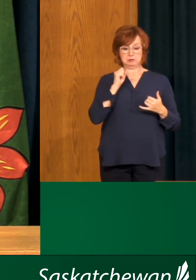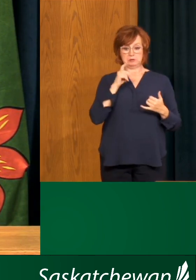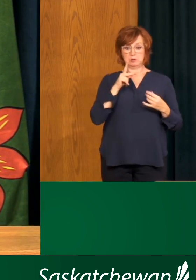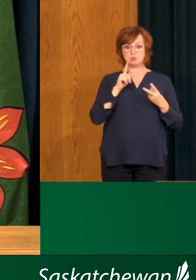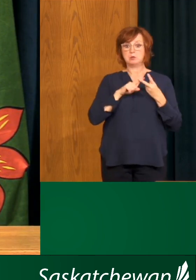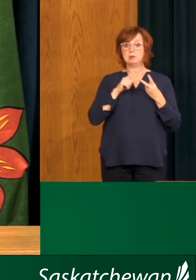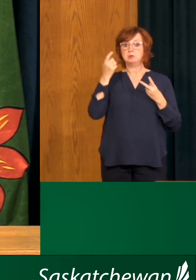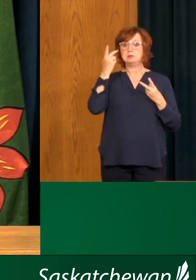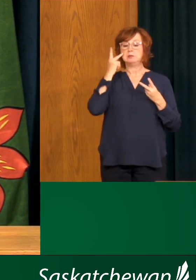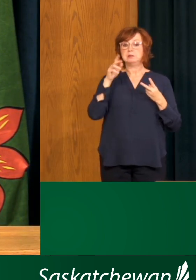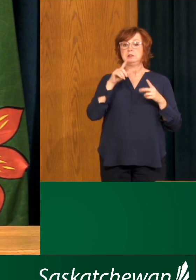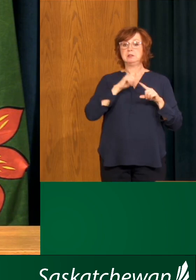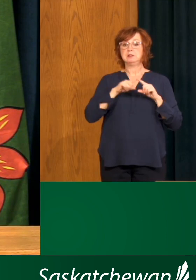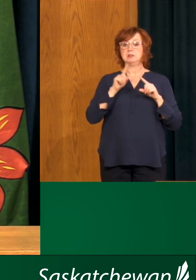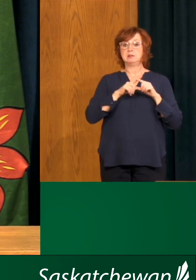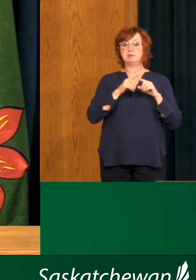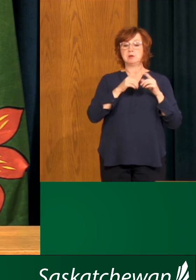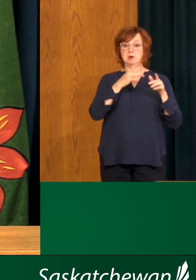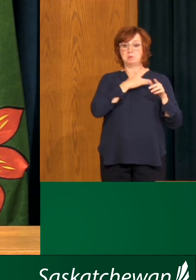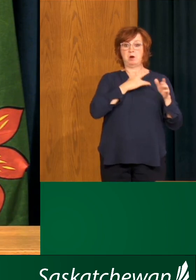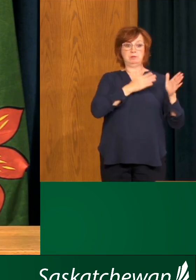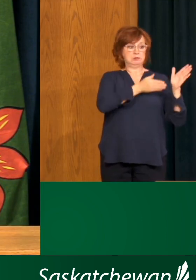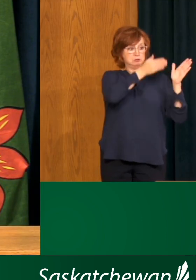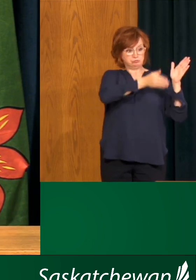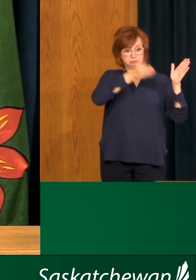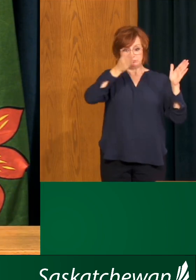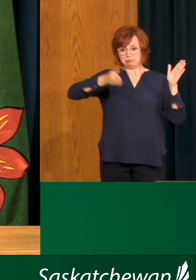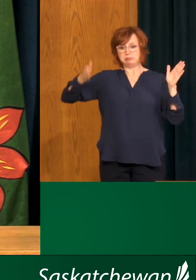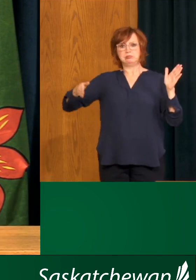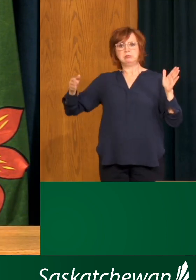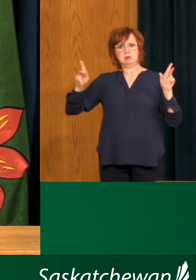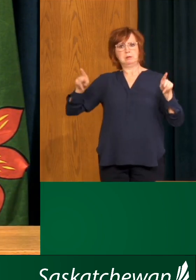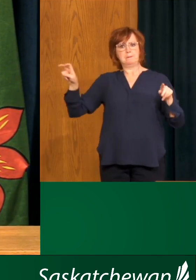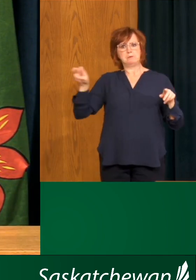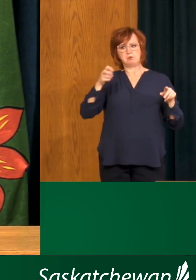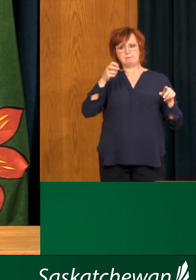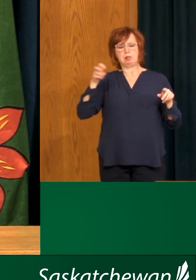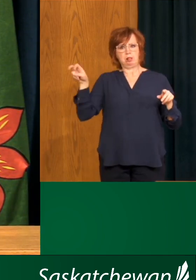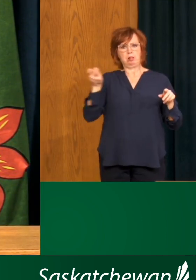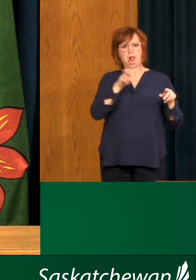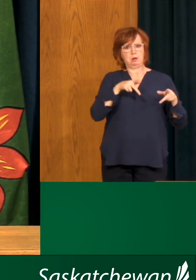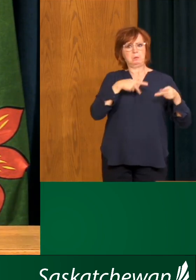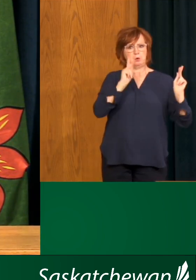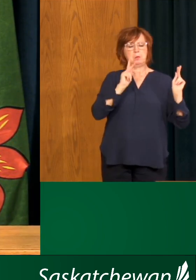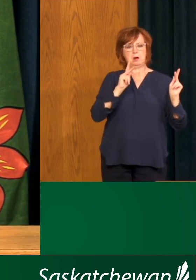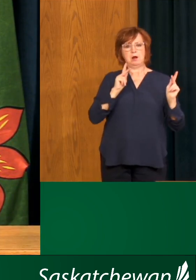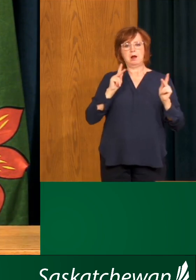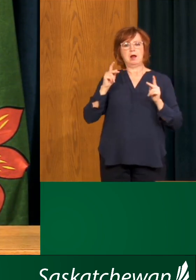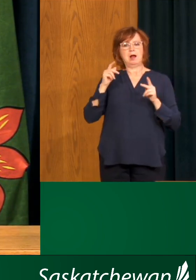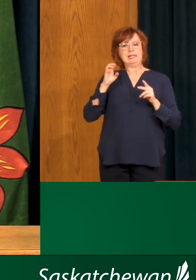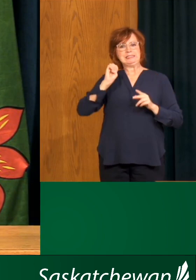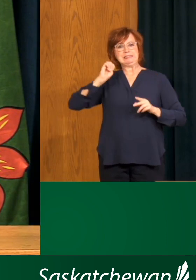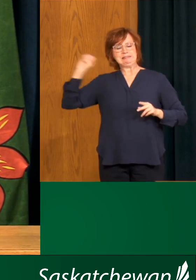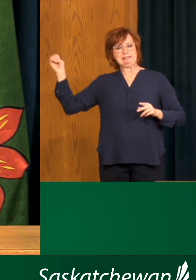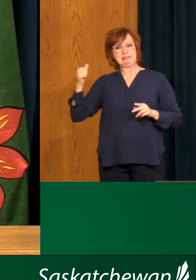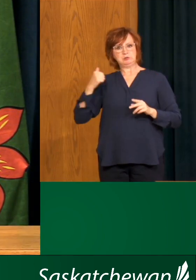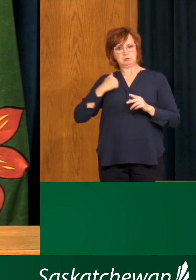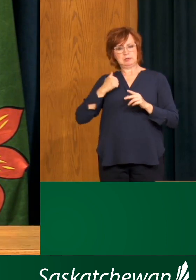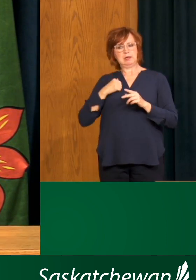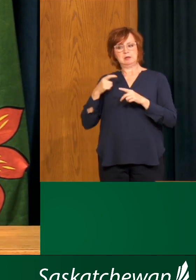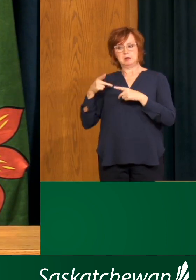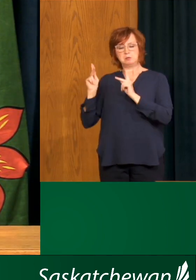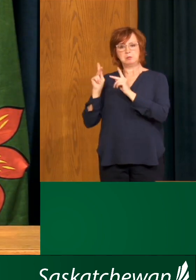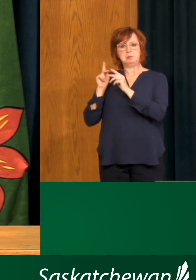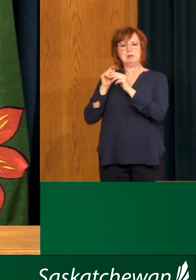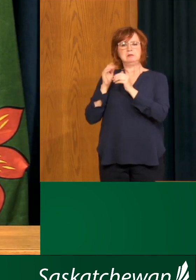nation. The Atlantic Canadian provinces have opened up their bubble to one another and are, I think, planning